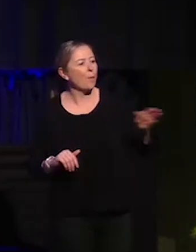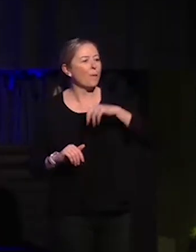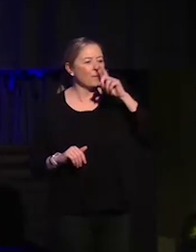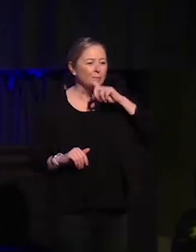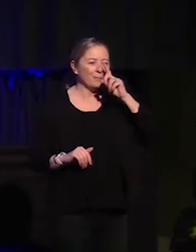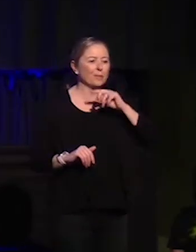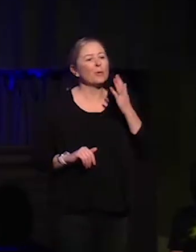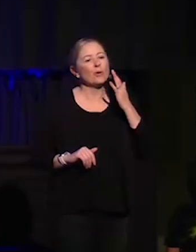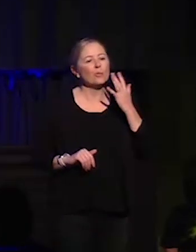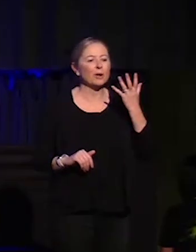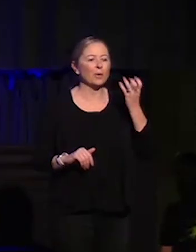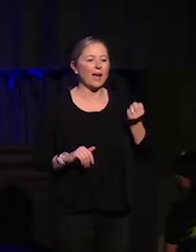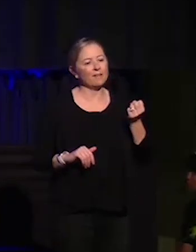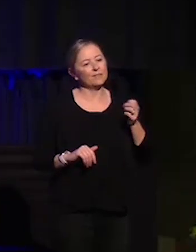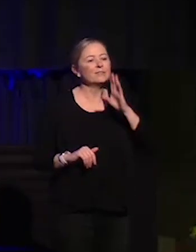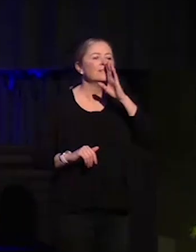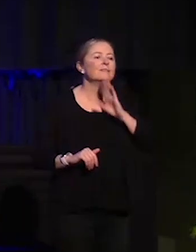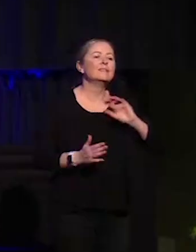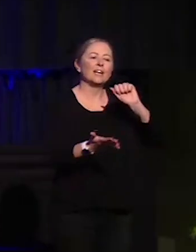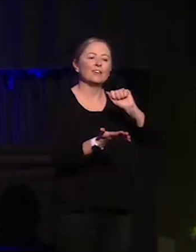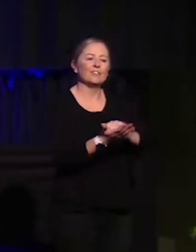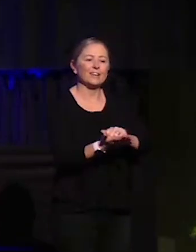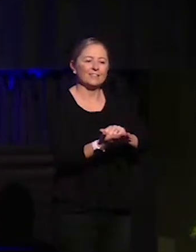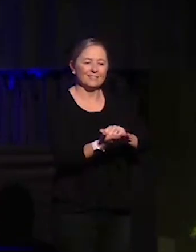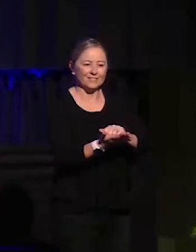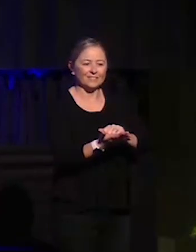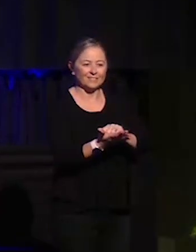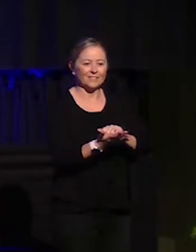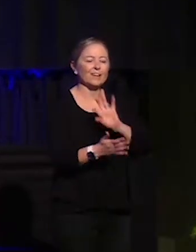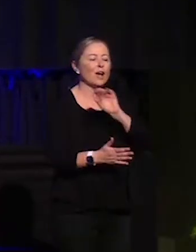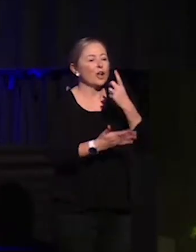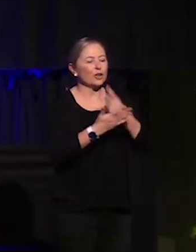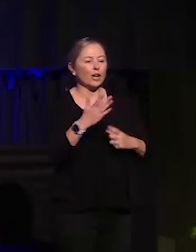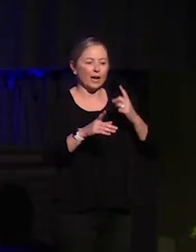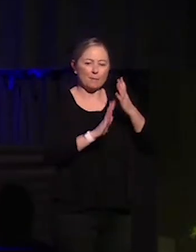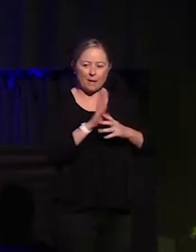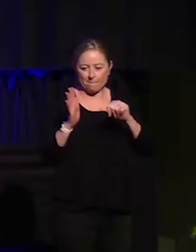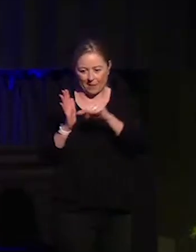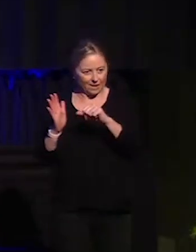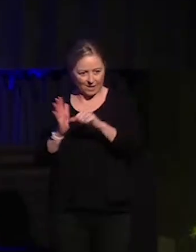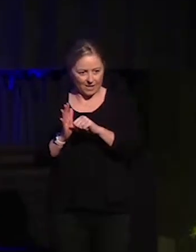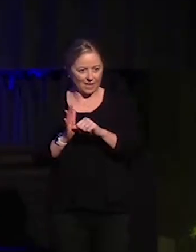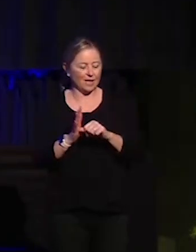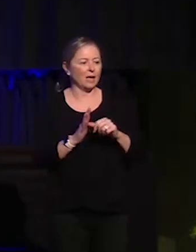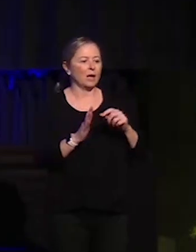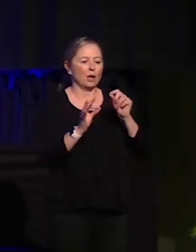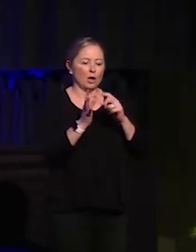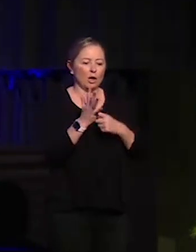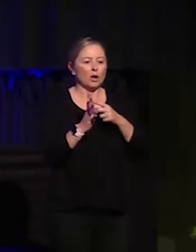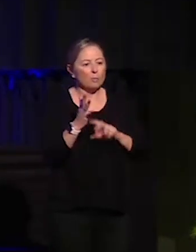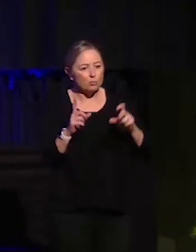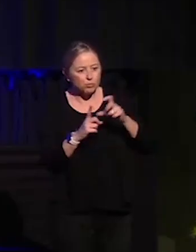we get vanilla right? And we're not just talking about money, we're talking about brand value, we're talking